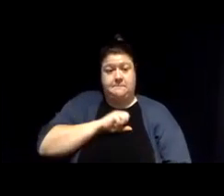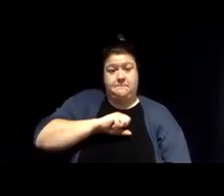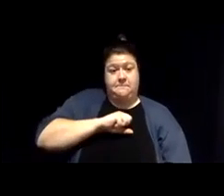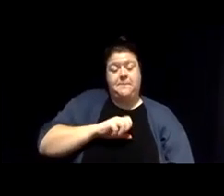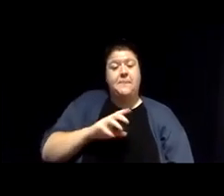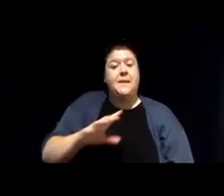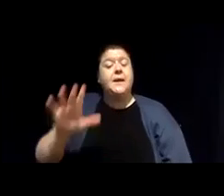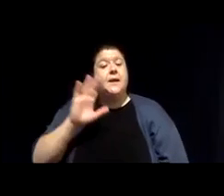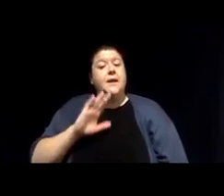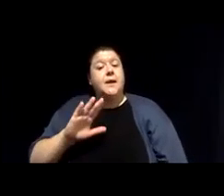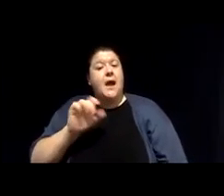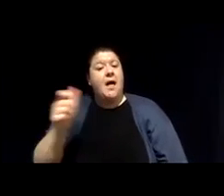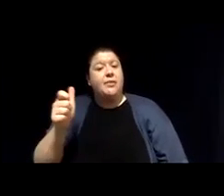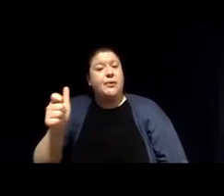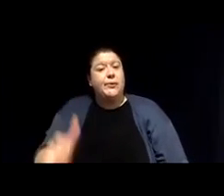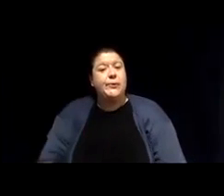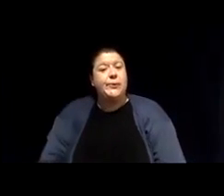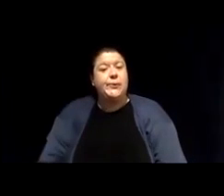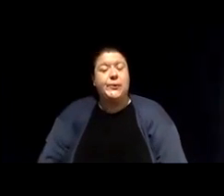one?